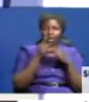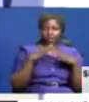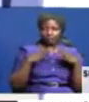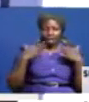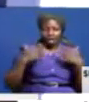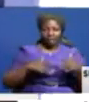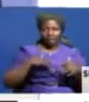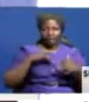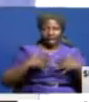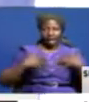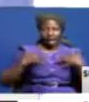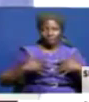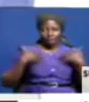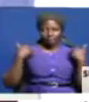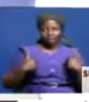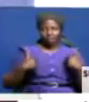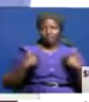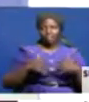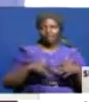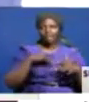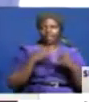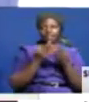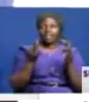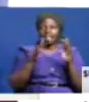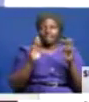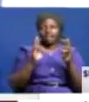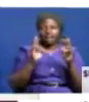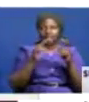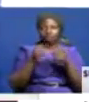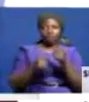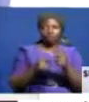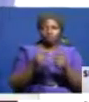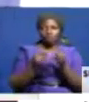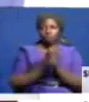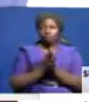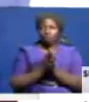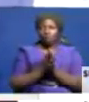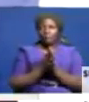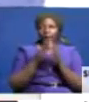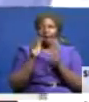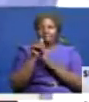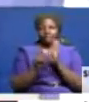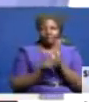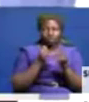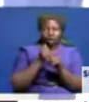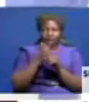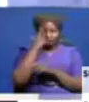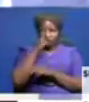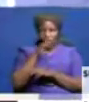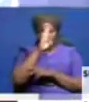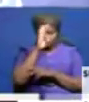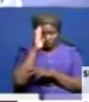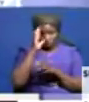and ready to go. Our agenda is to work for the people of Bungoma. And yes, truly, I'm ready with my team to